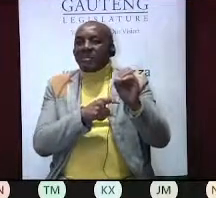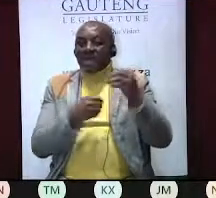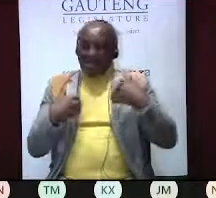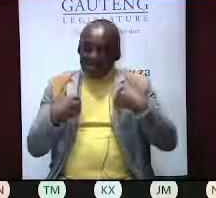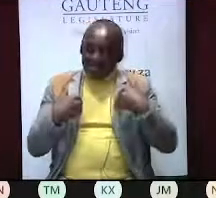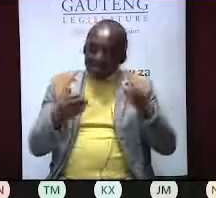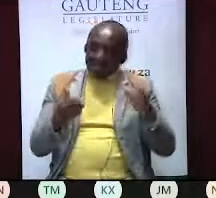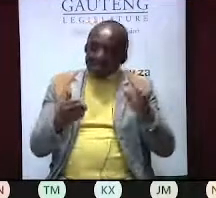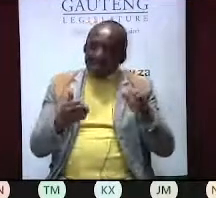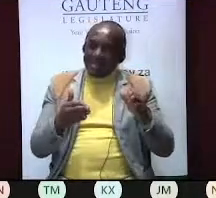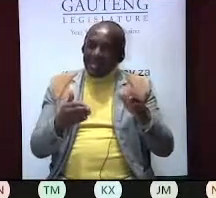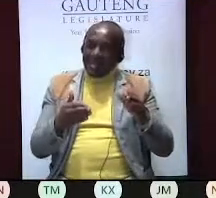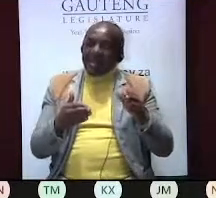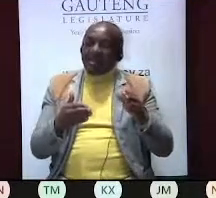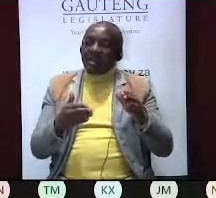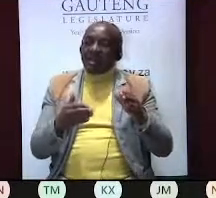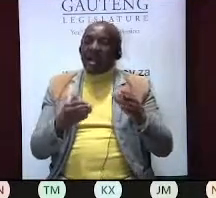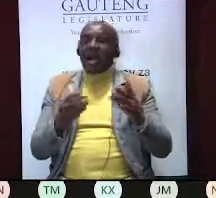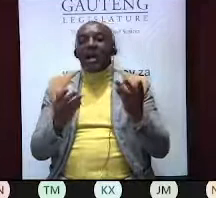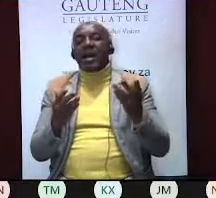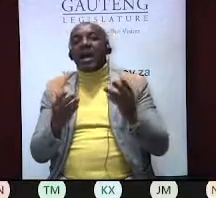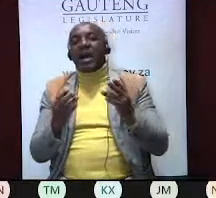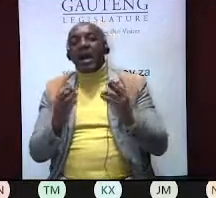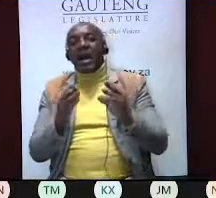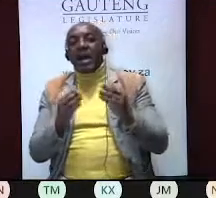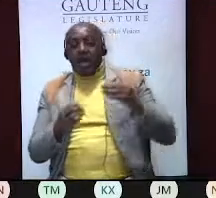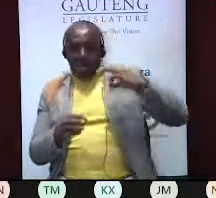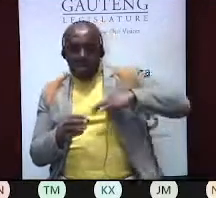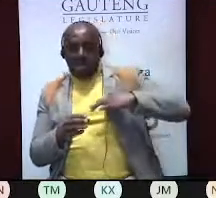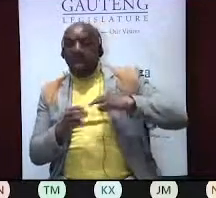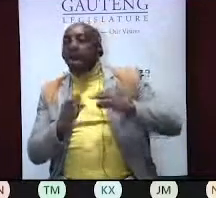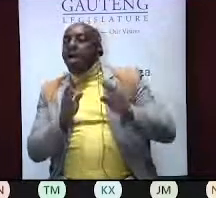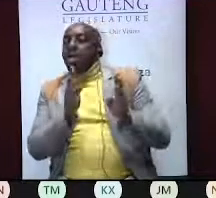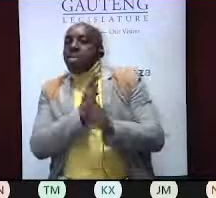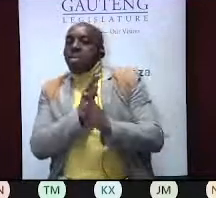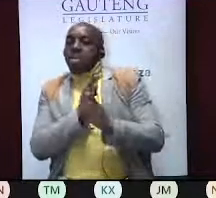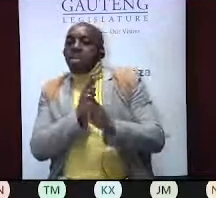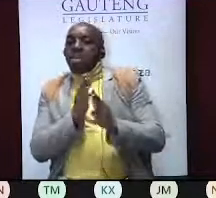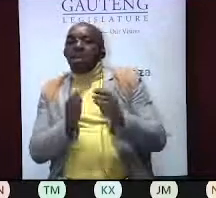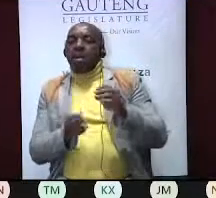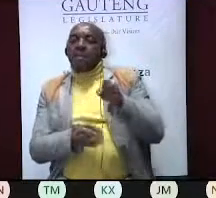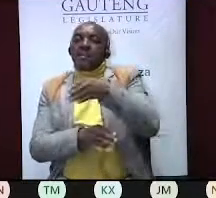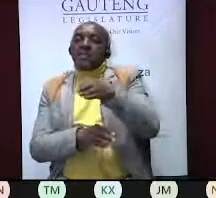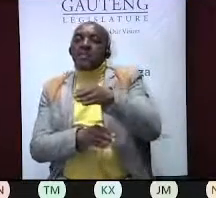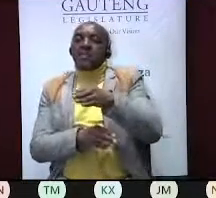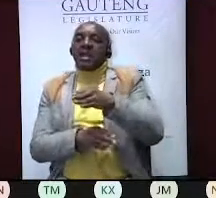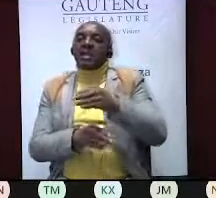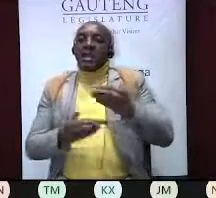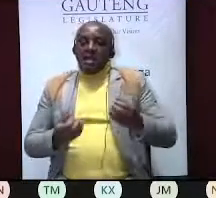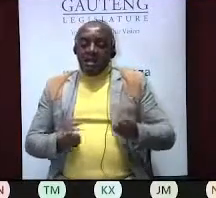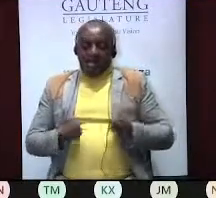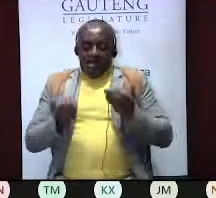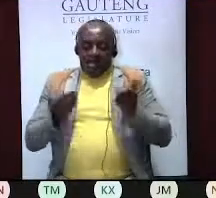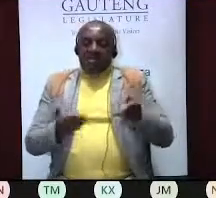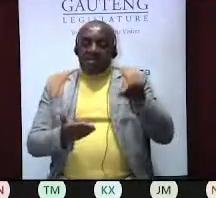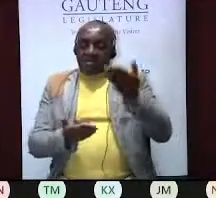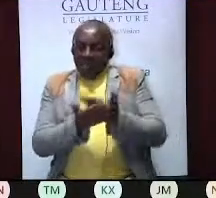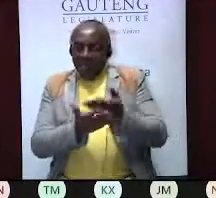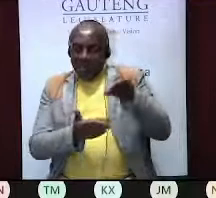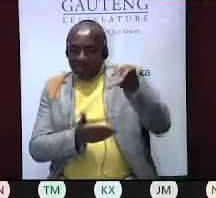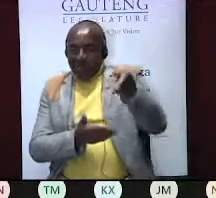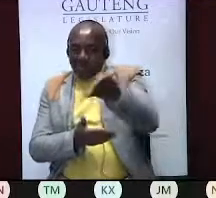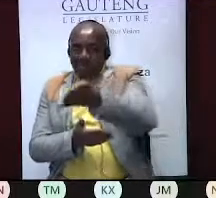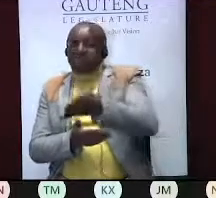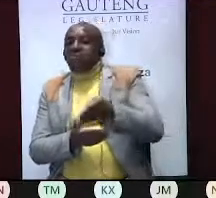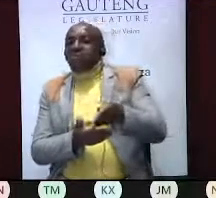started non-profit organizations so that services can be accessible and also be